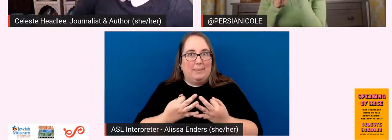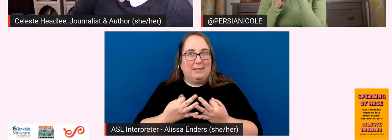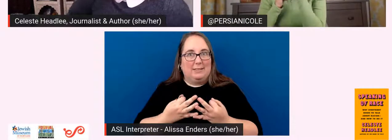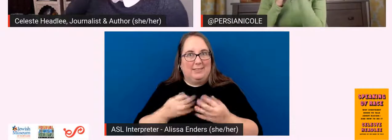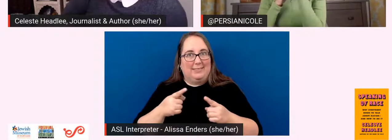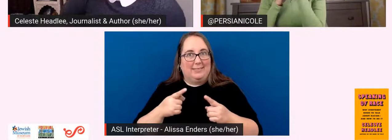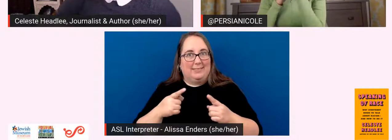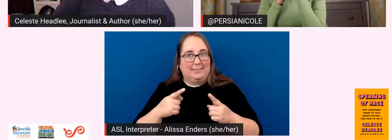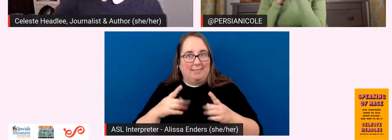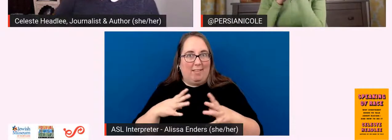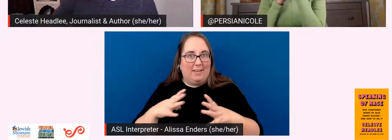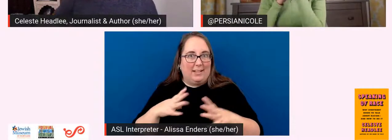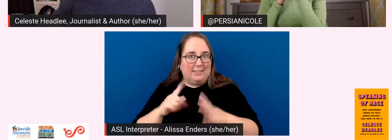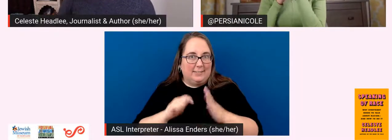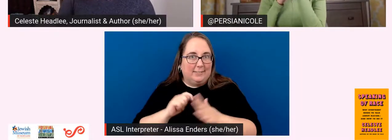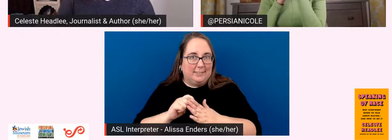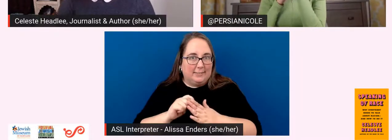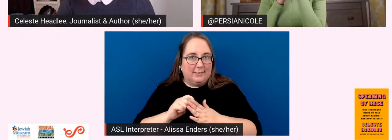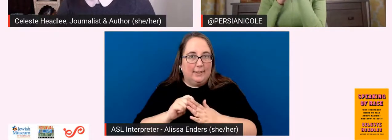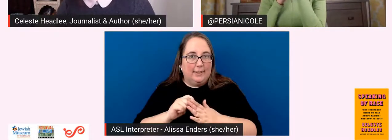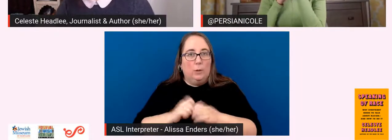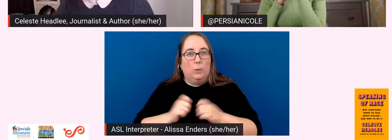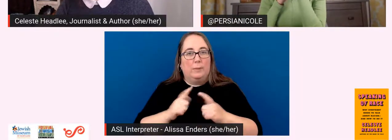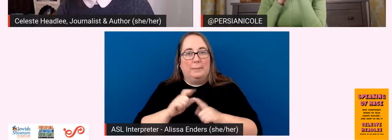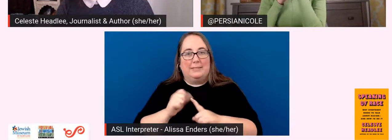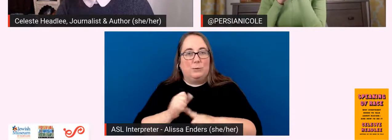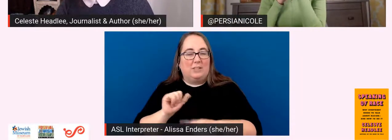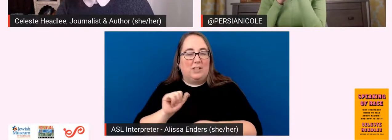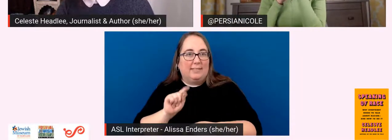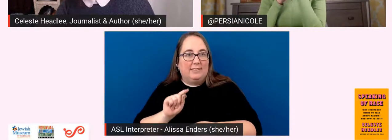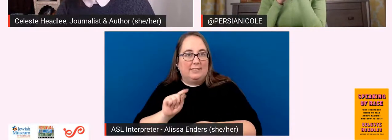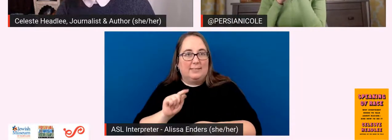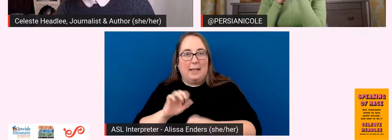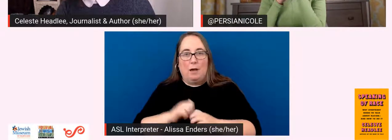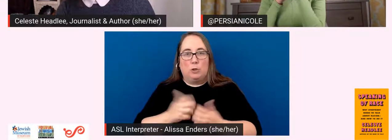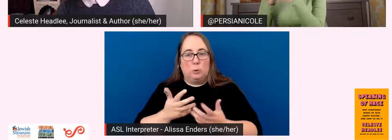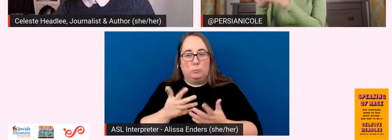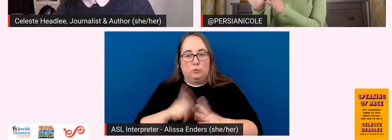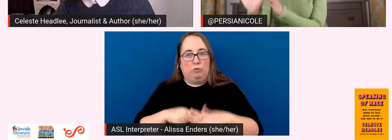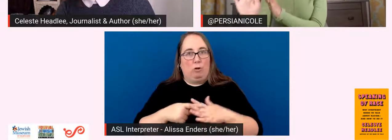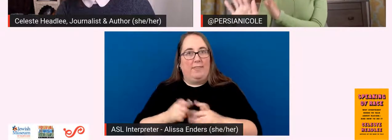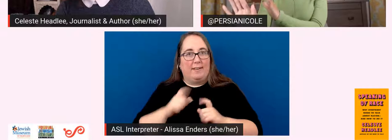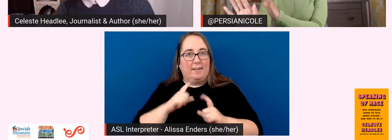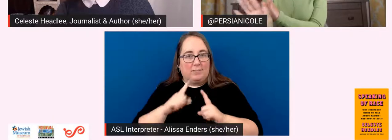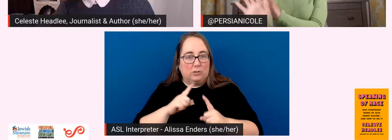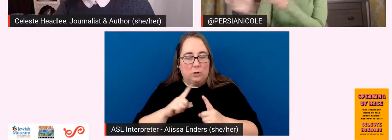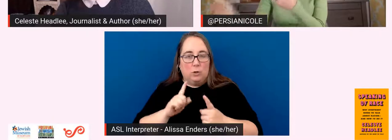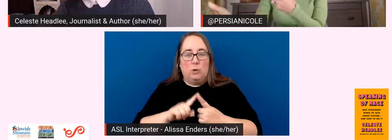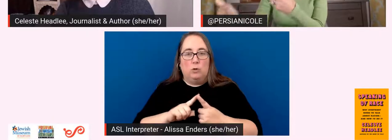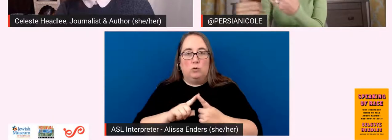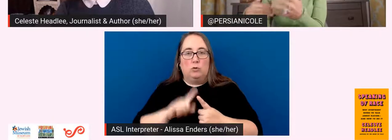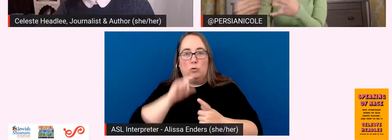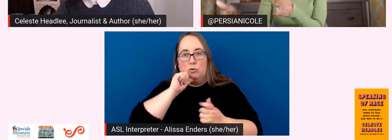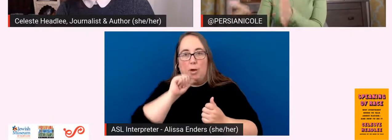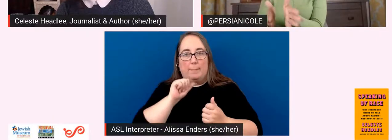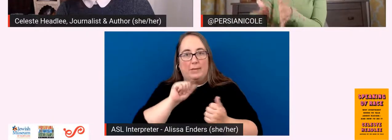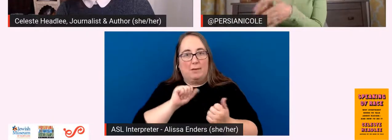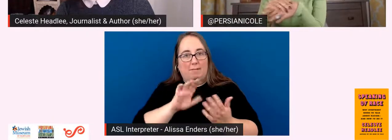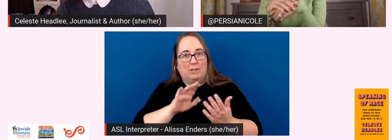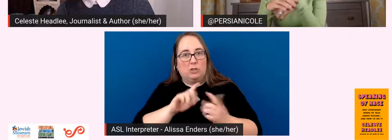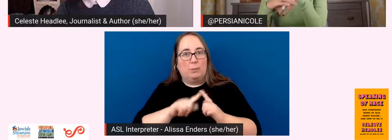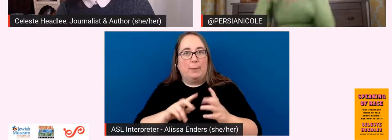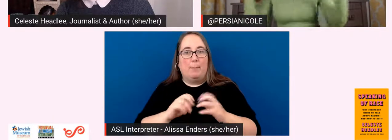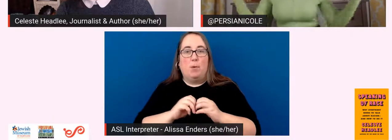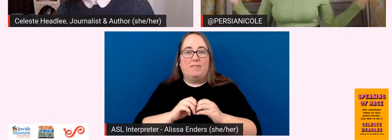season when it comes to big situations like this? Like, how do you even approach a conversation to be not confrontational, but just more